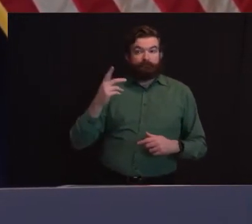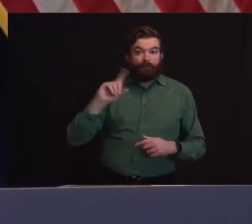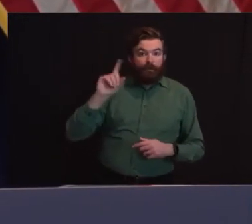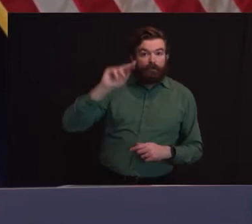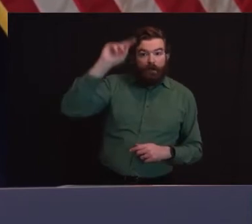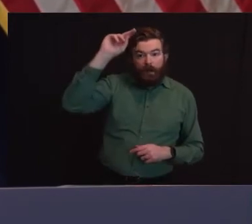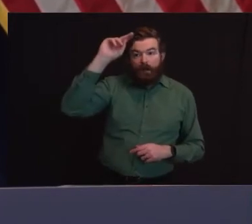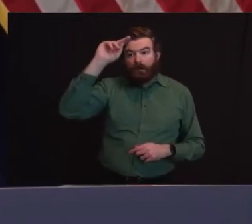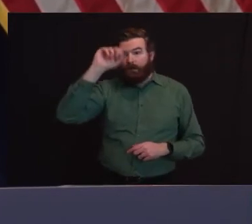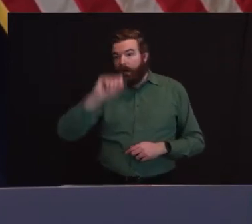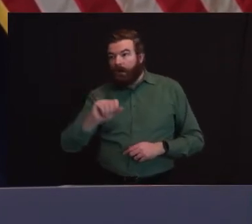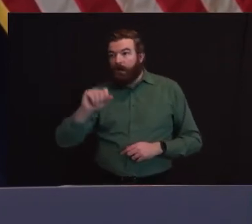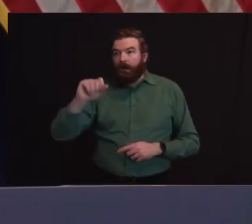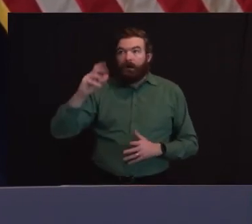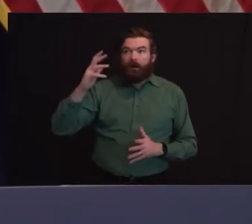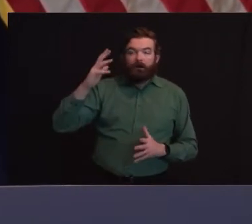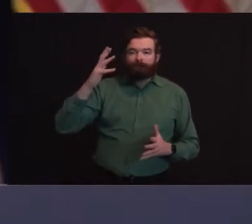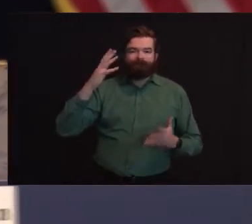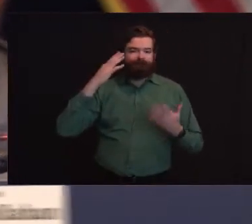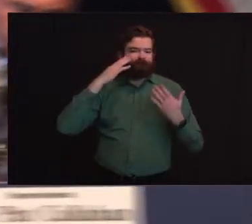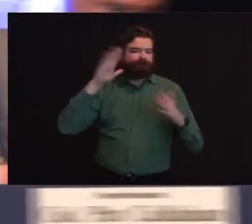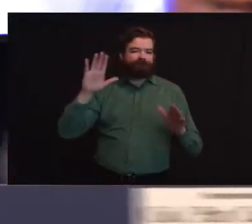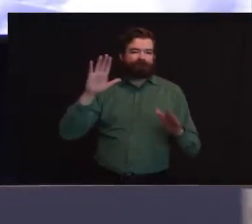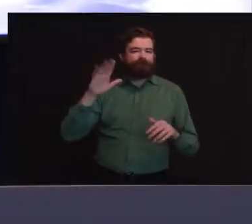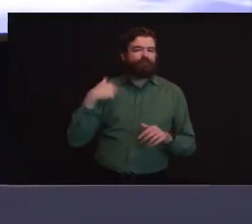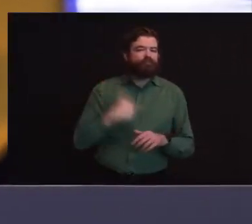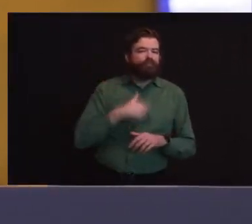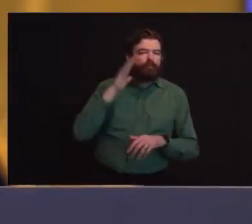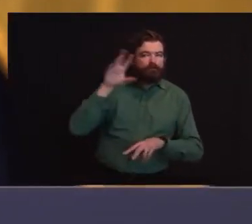Service throughout the weekend too, Governor. Great, thank you for that.